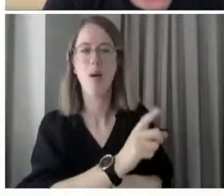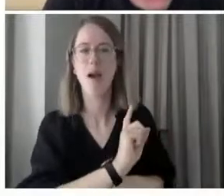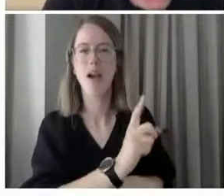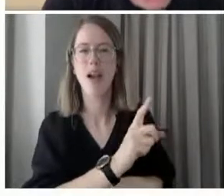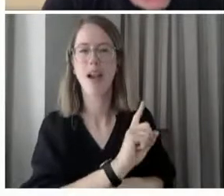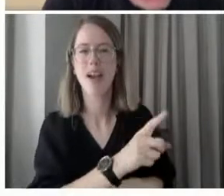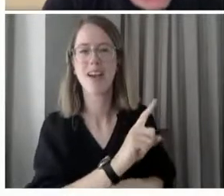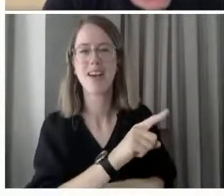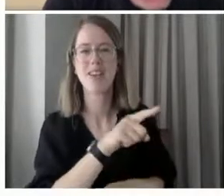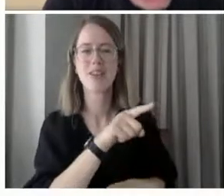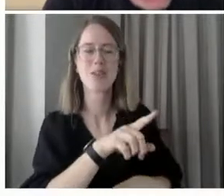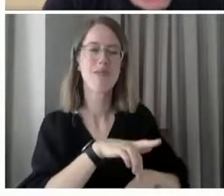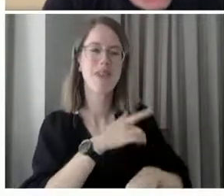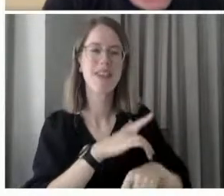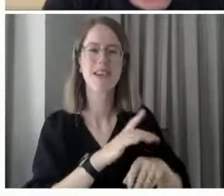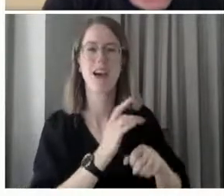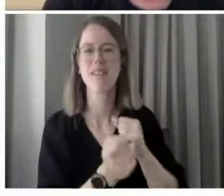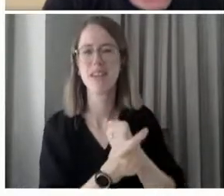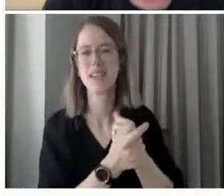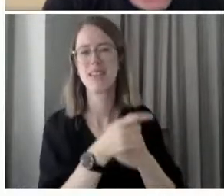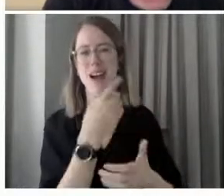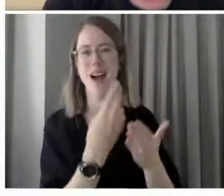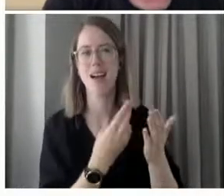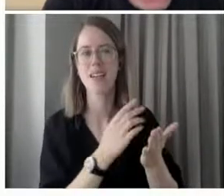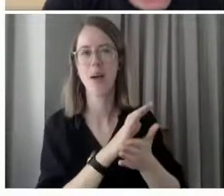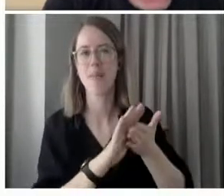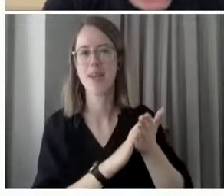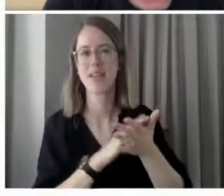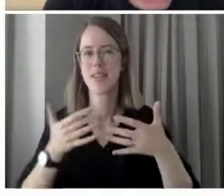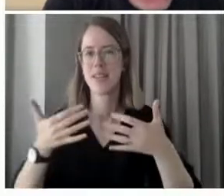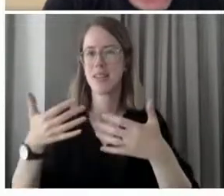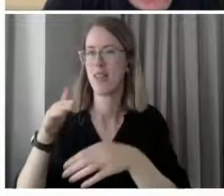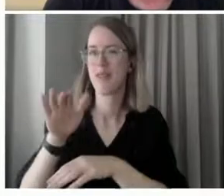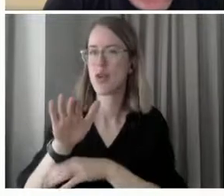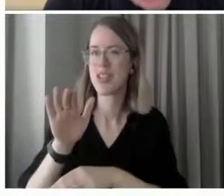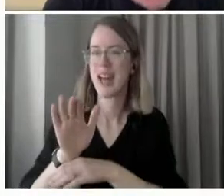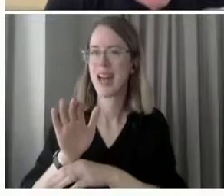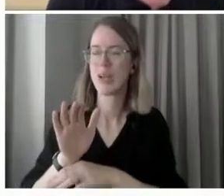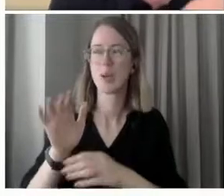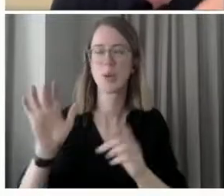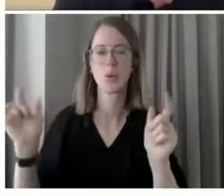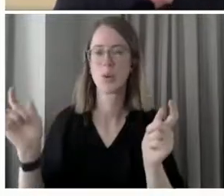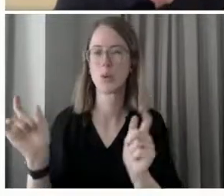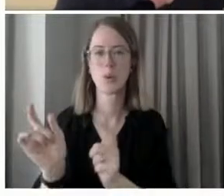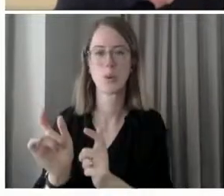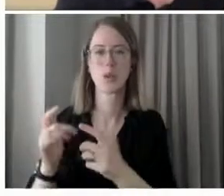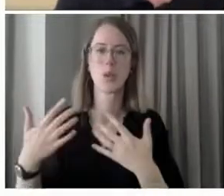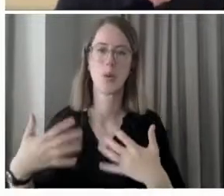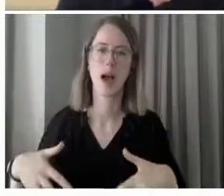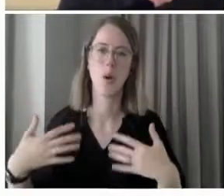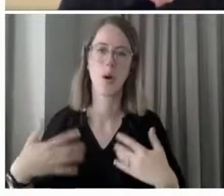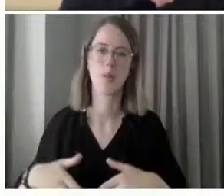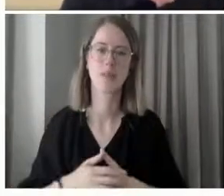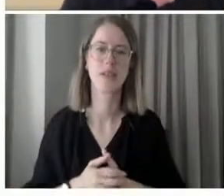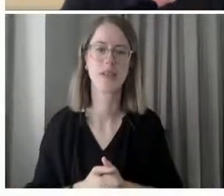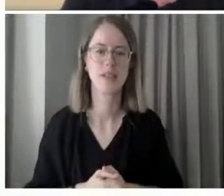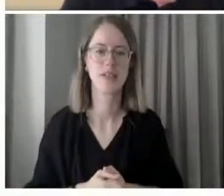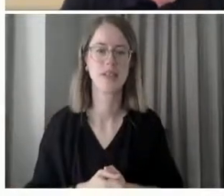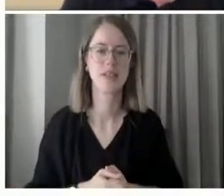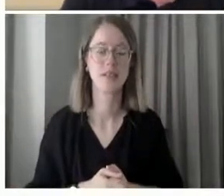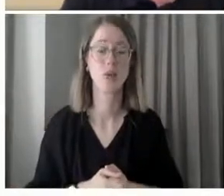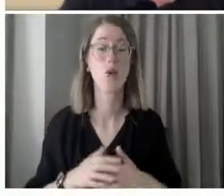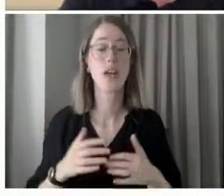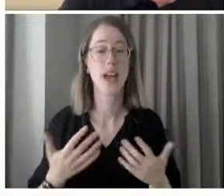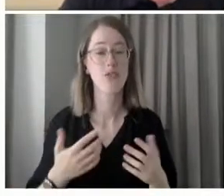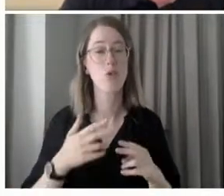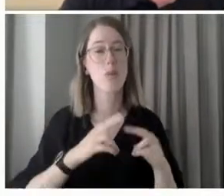events, then, I don't want to see what that looks like in 10 years' time if we roll it forward. We have to build